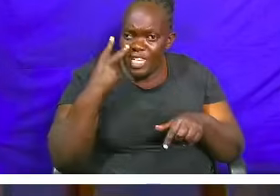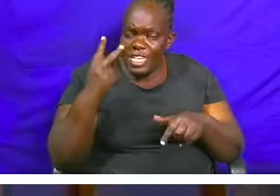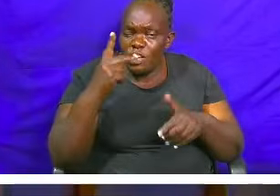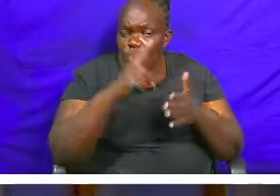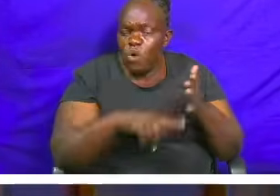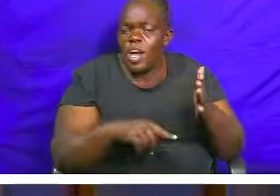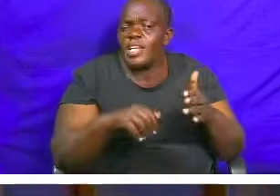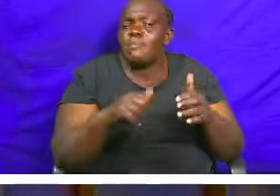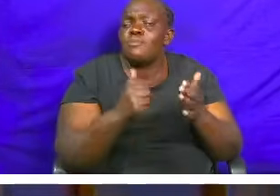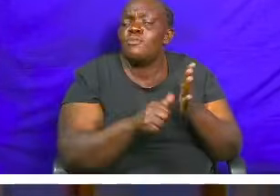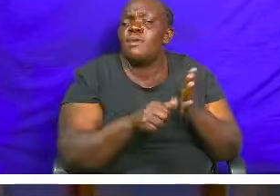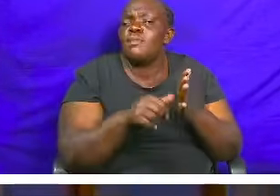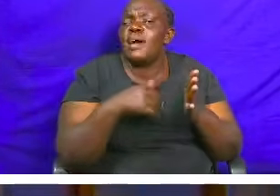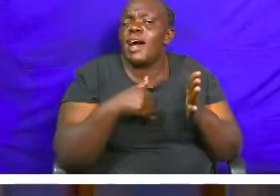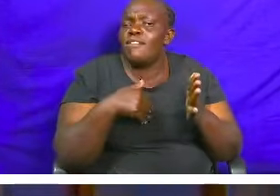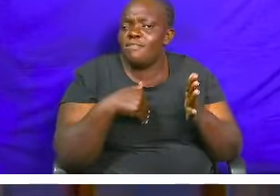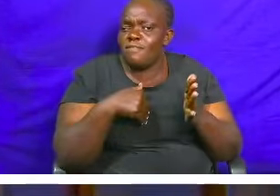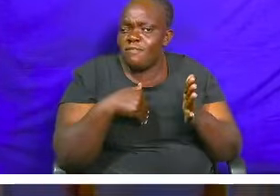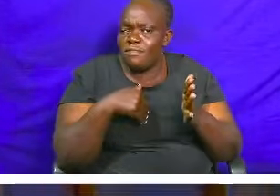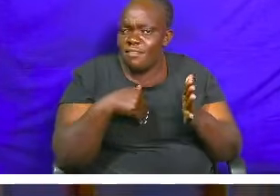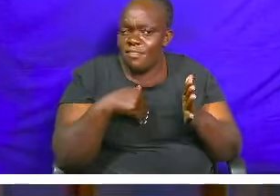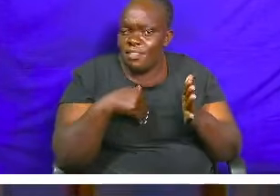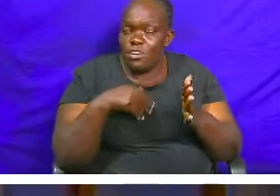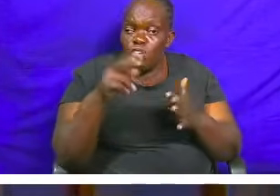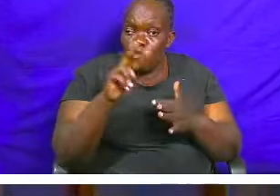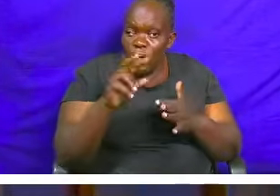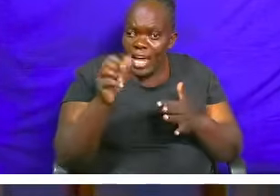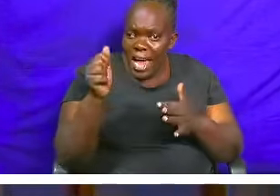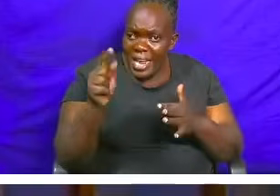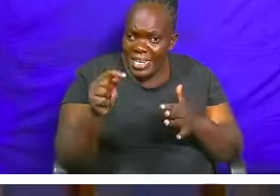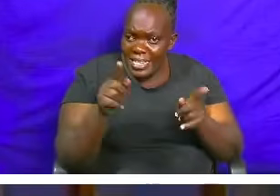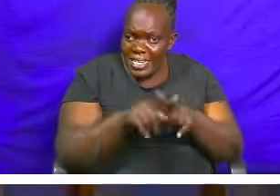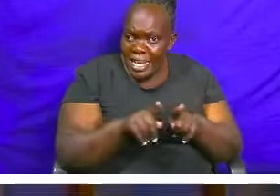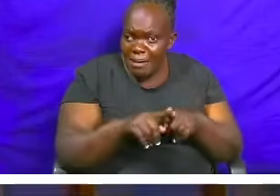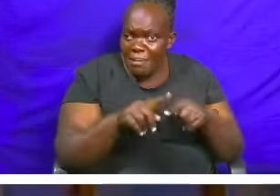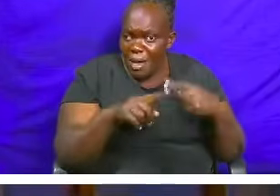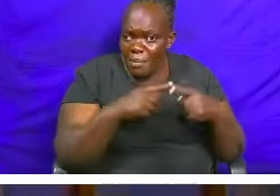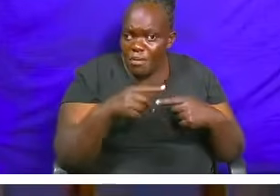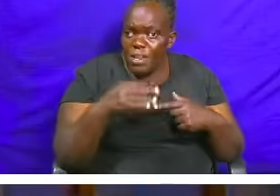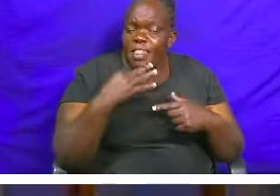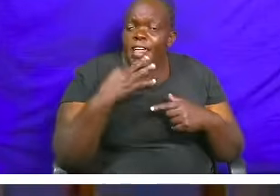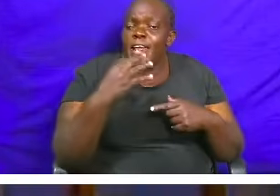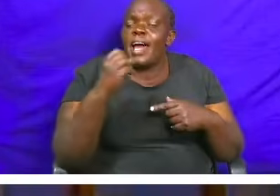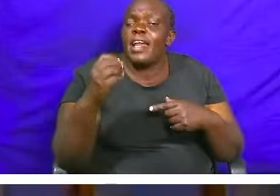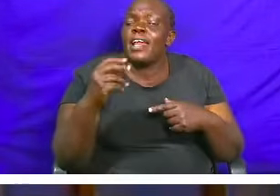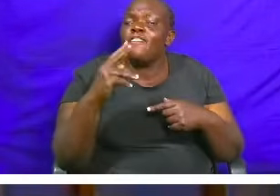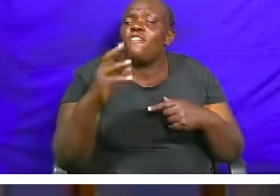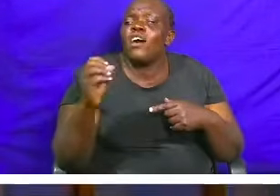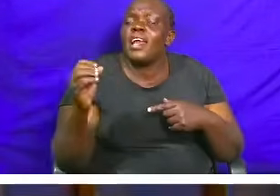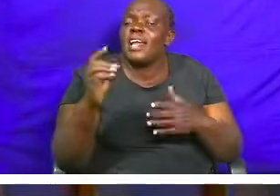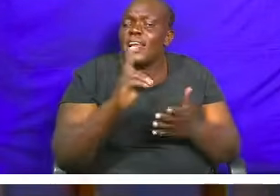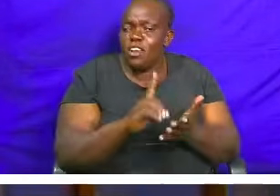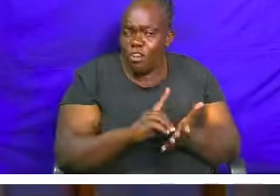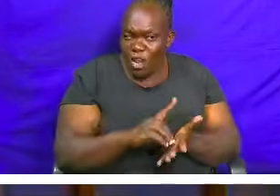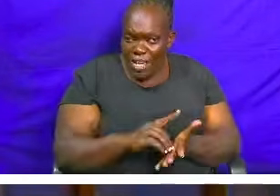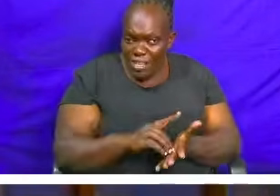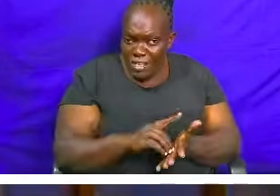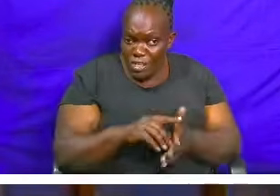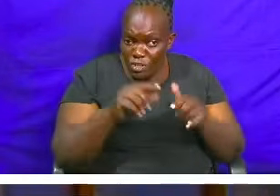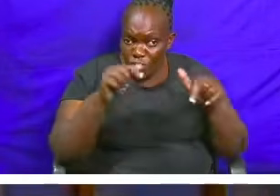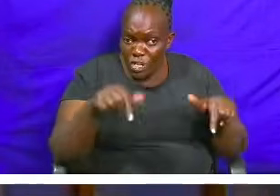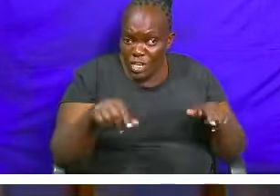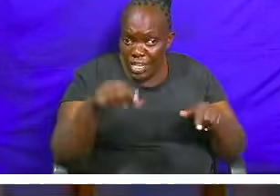market. For freight and premium, we are looking at figures of about $300 to $400 a ton. Today,